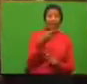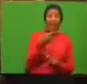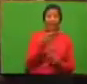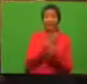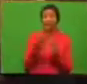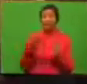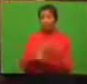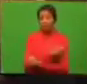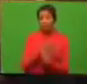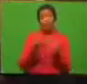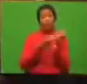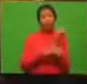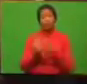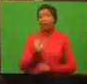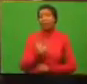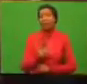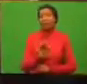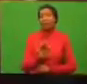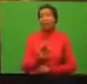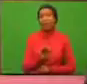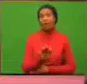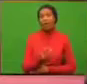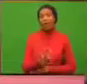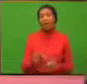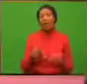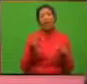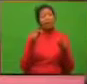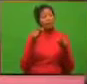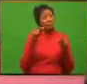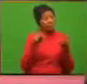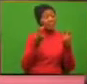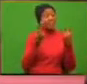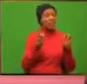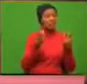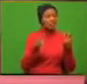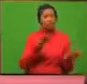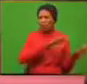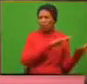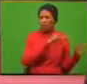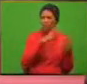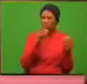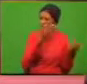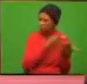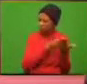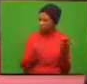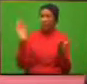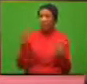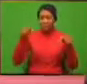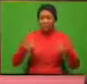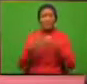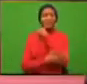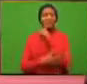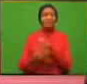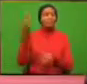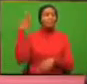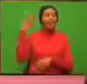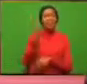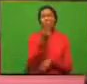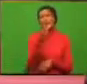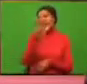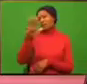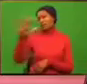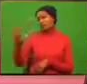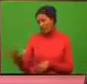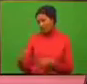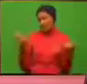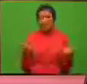The death penalty was outlawed in this country way back in 1995. Now, to find a